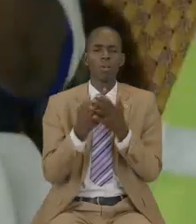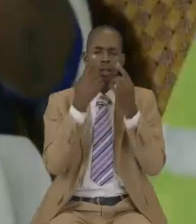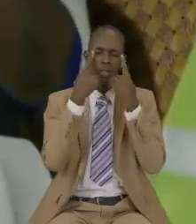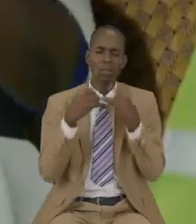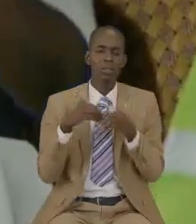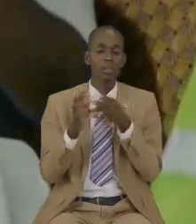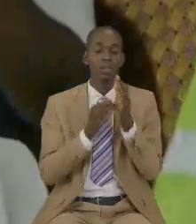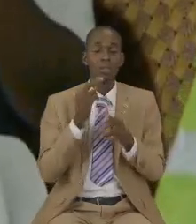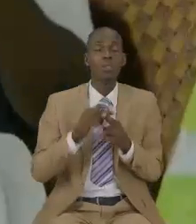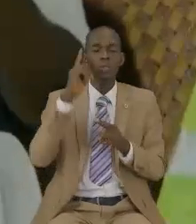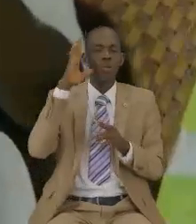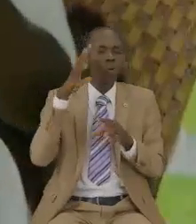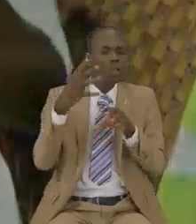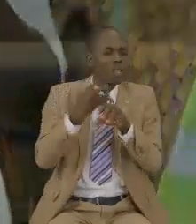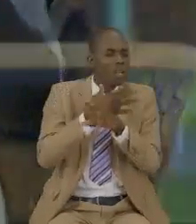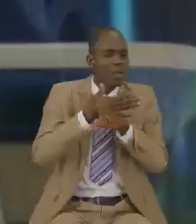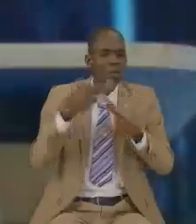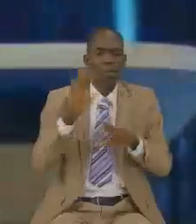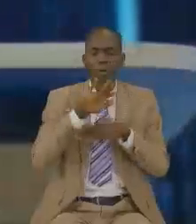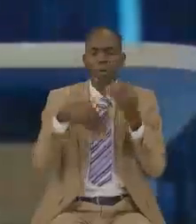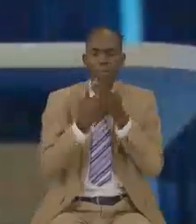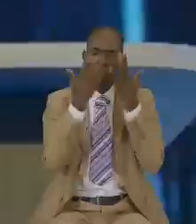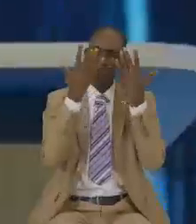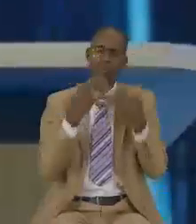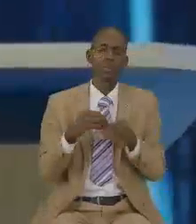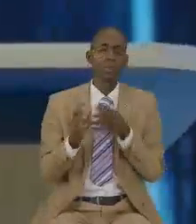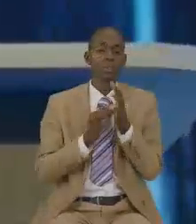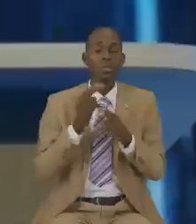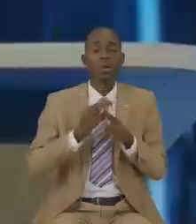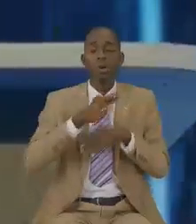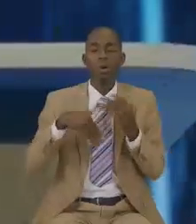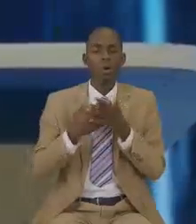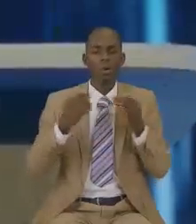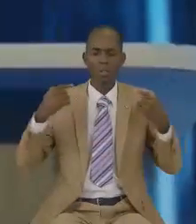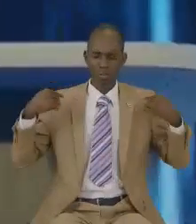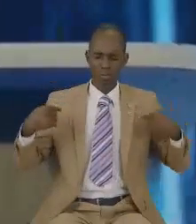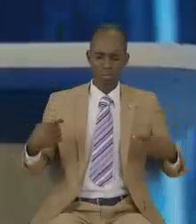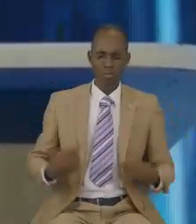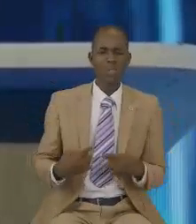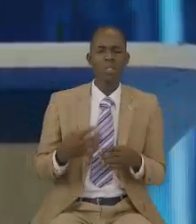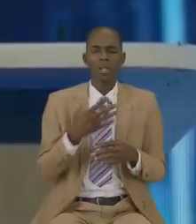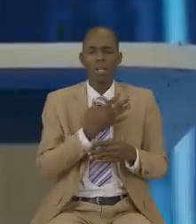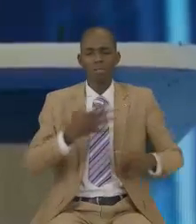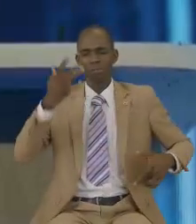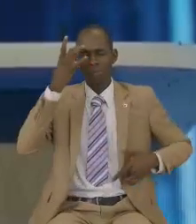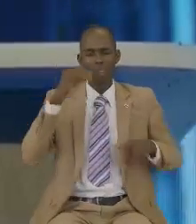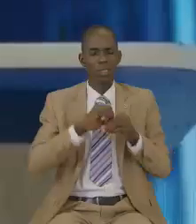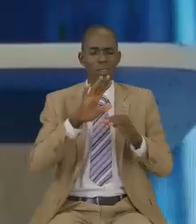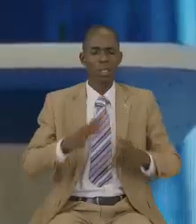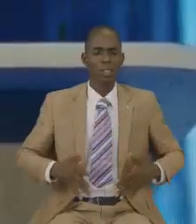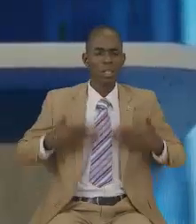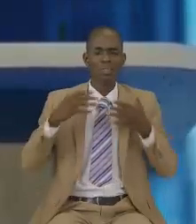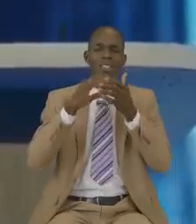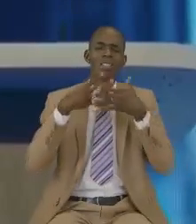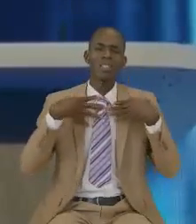You take away their sorrow and all the pain and the plague in their lives. Heal them